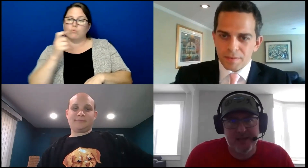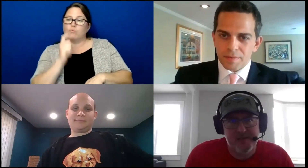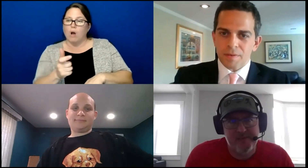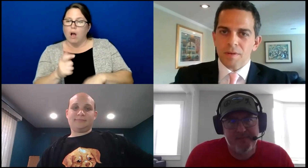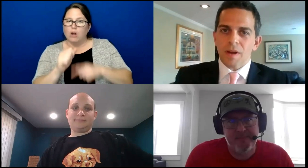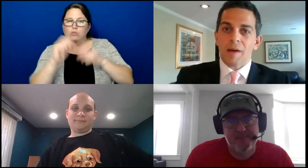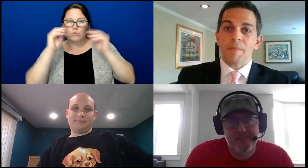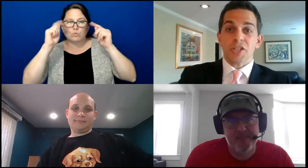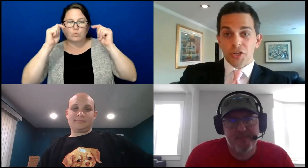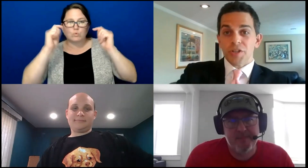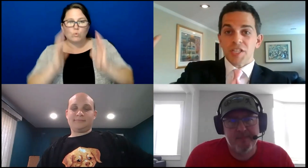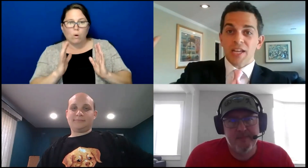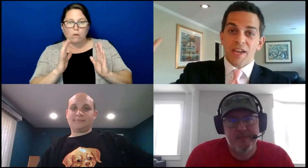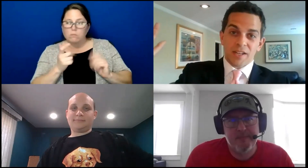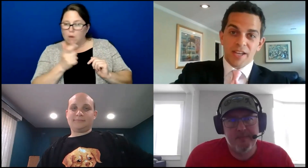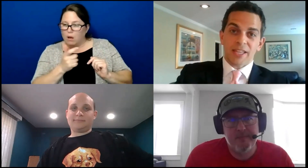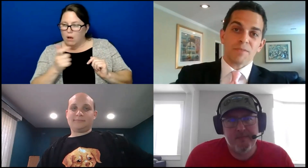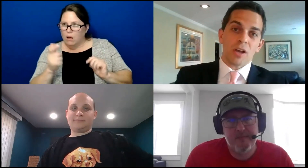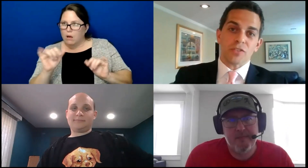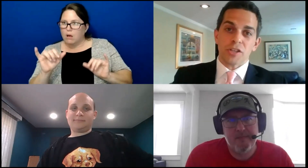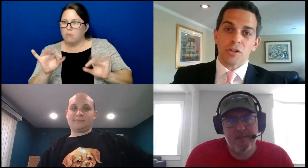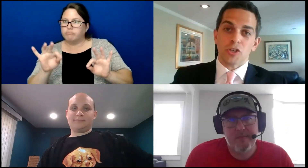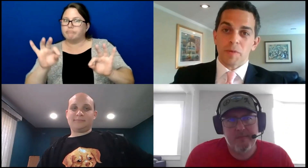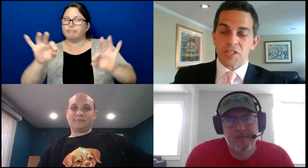making stuff. How many students think they could take themselves on YouTube and